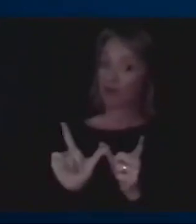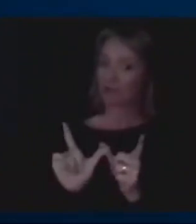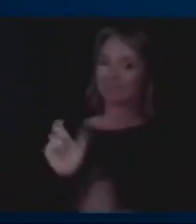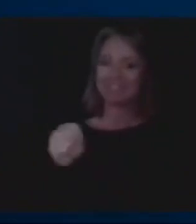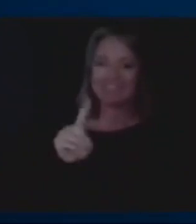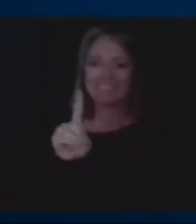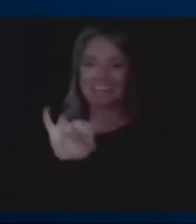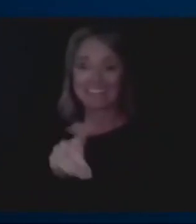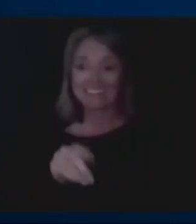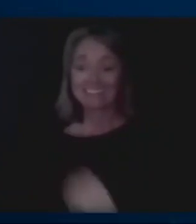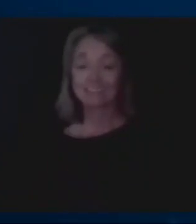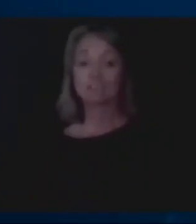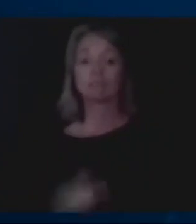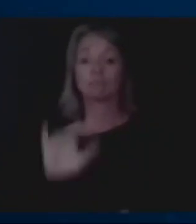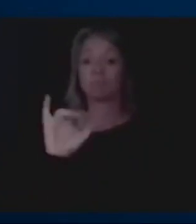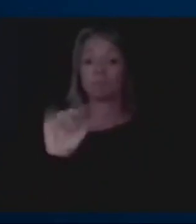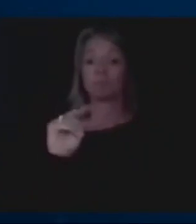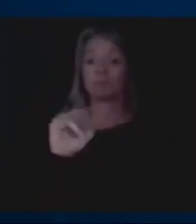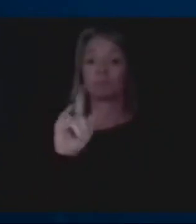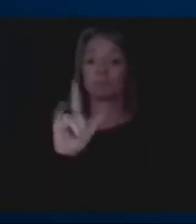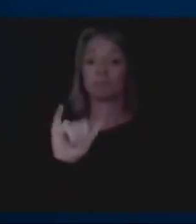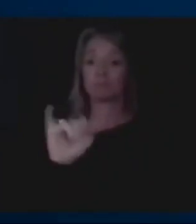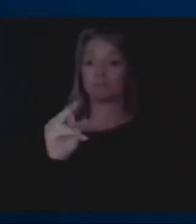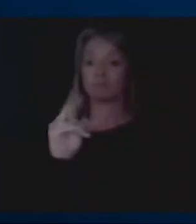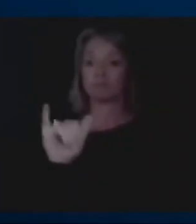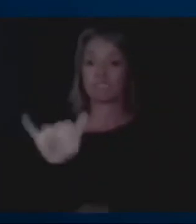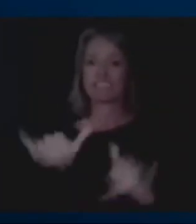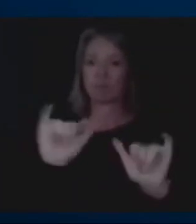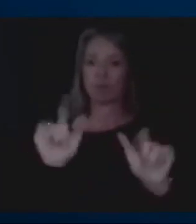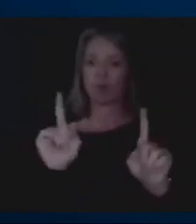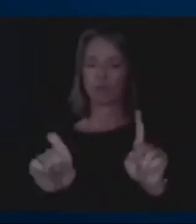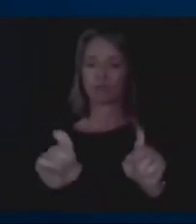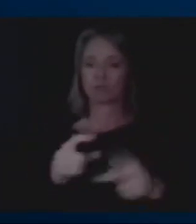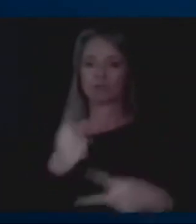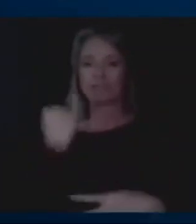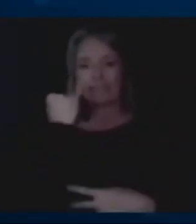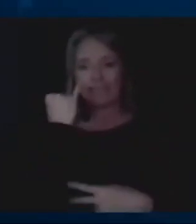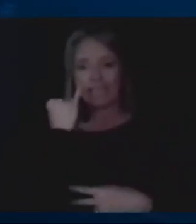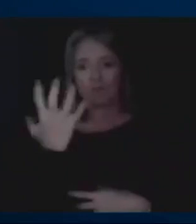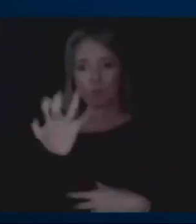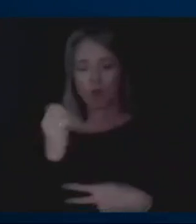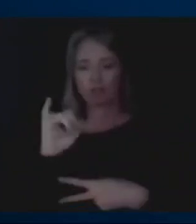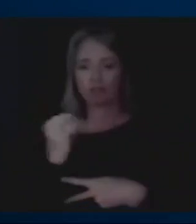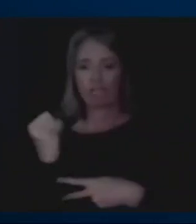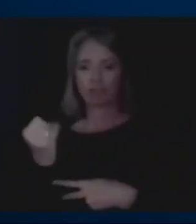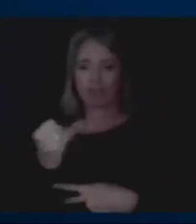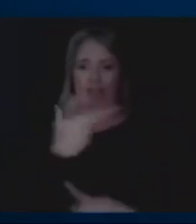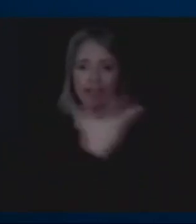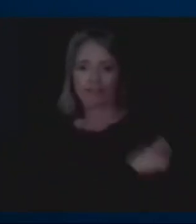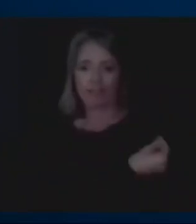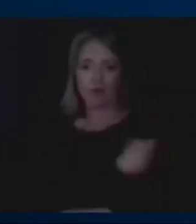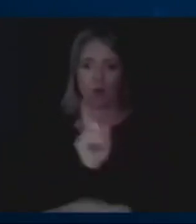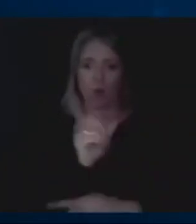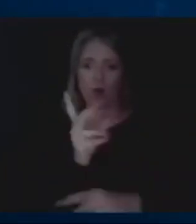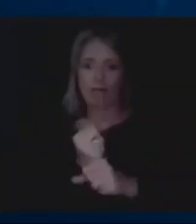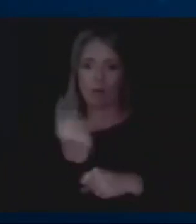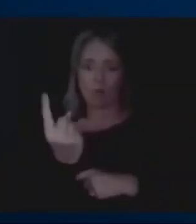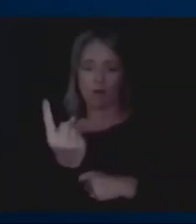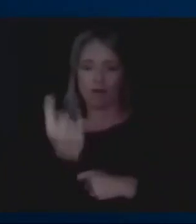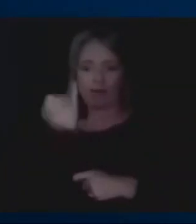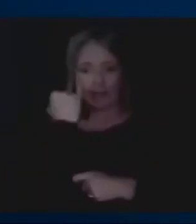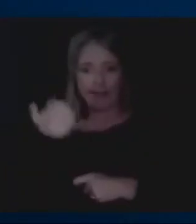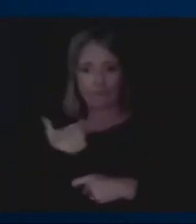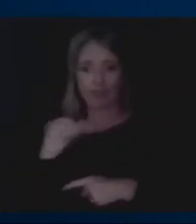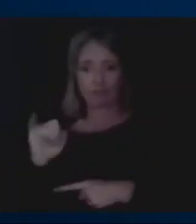and Jenny have similar questions. If one would like to get the J&J vaccine, where could I get one? And if you got the J&J months